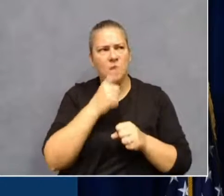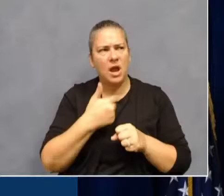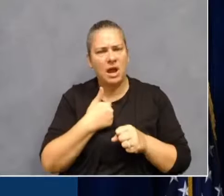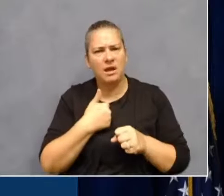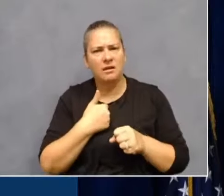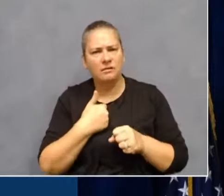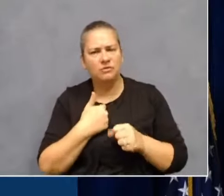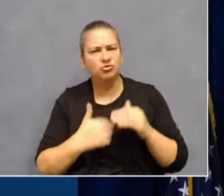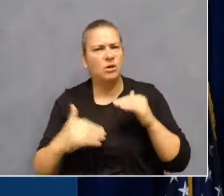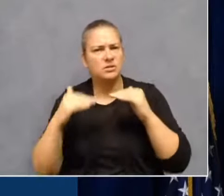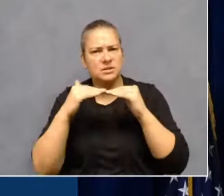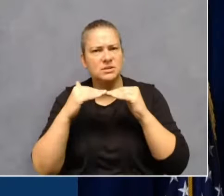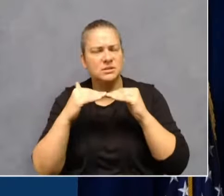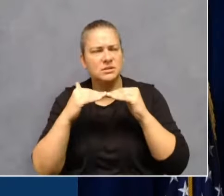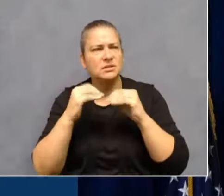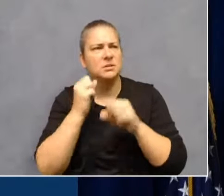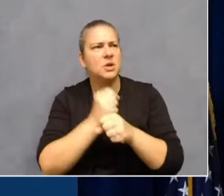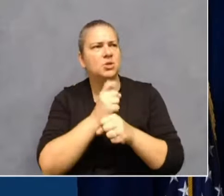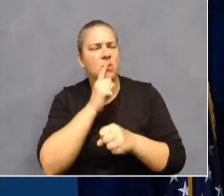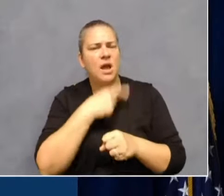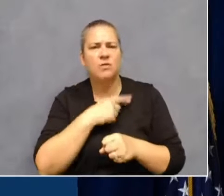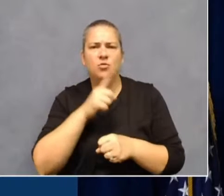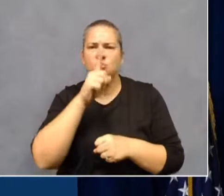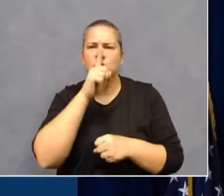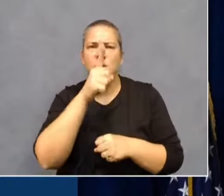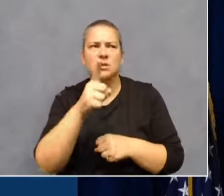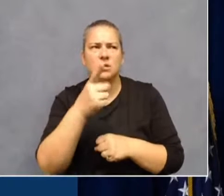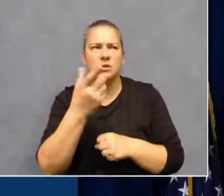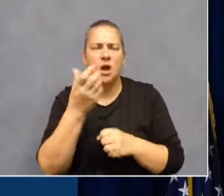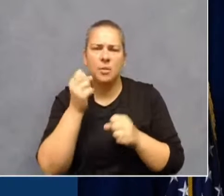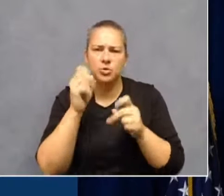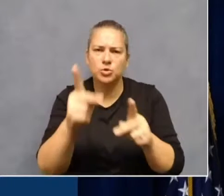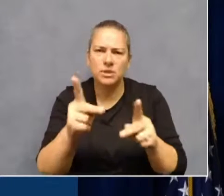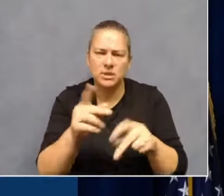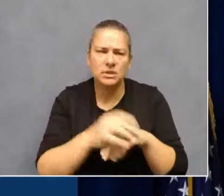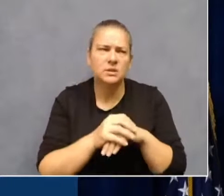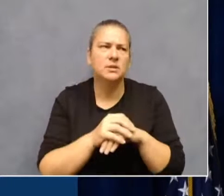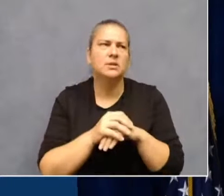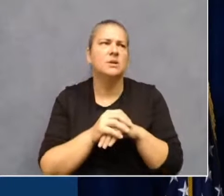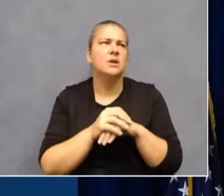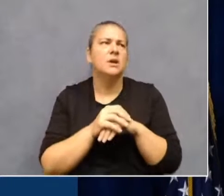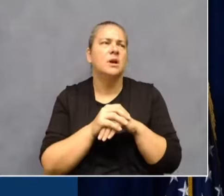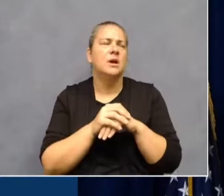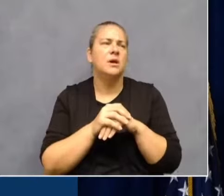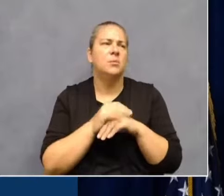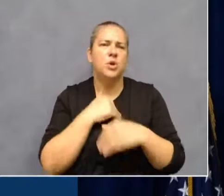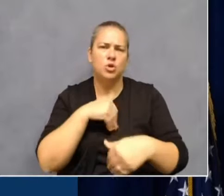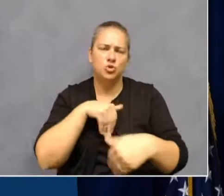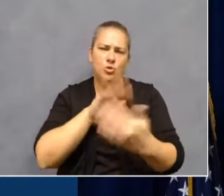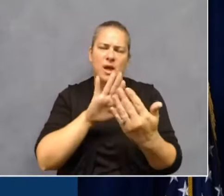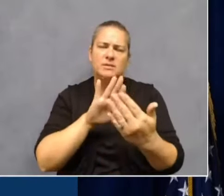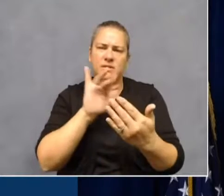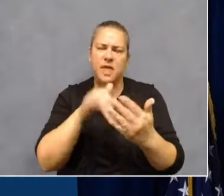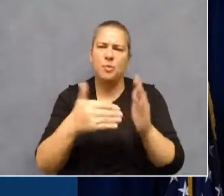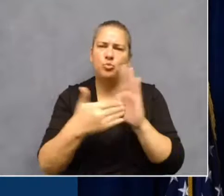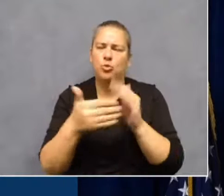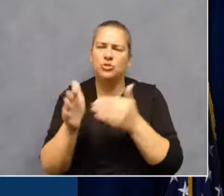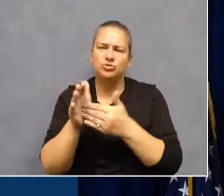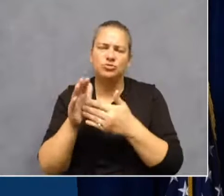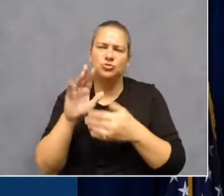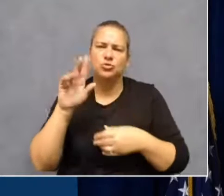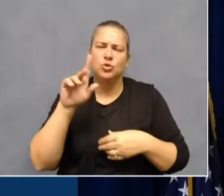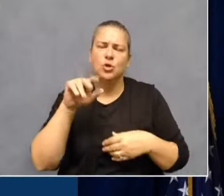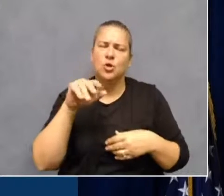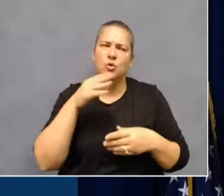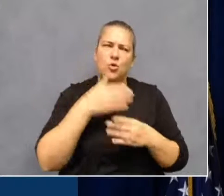real opportunity, and that we address those prejudices that exist throughout our society,